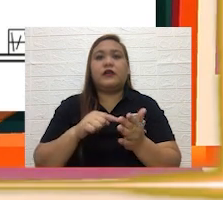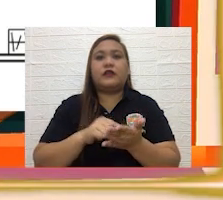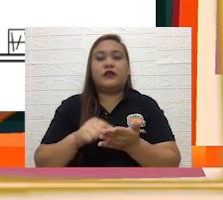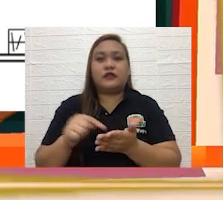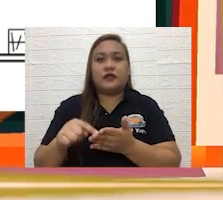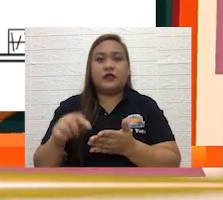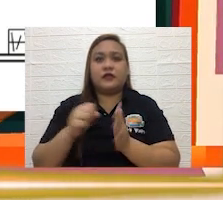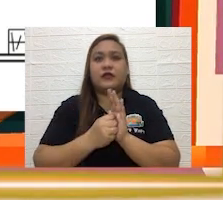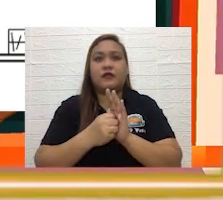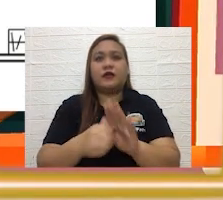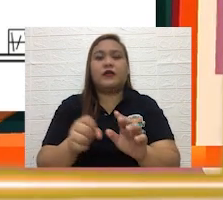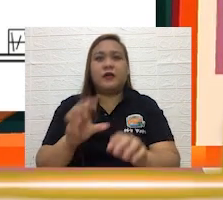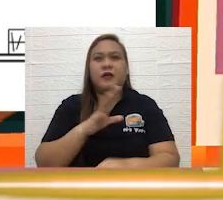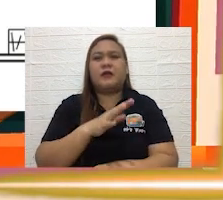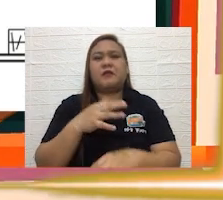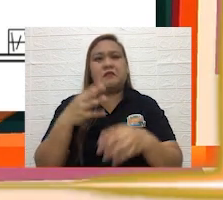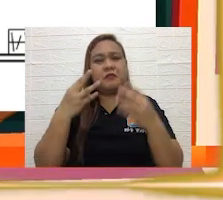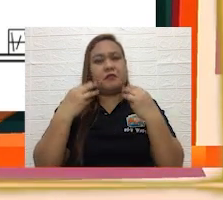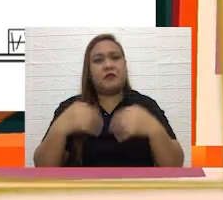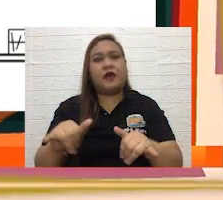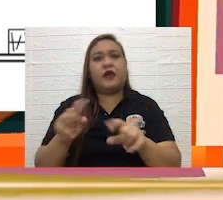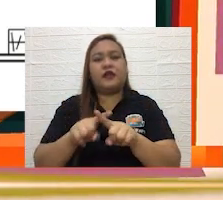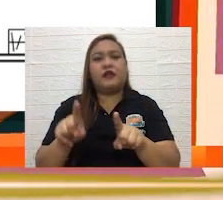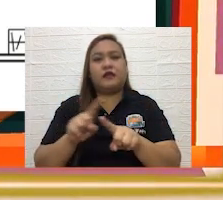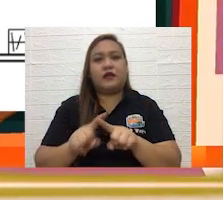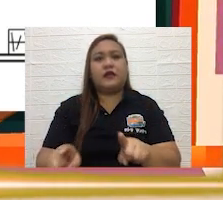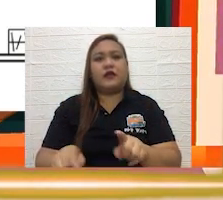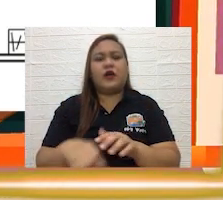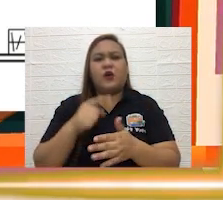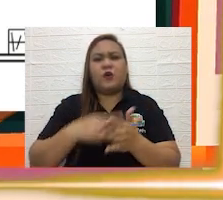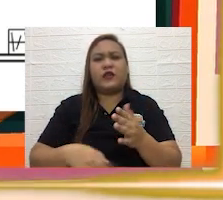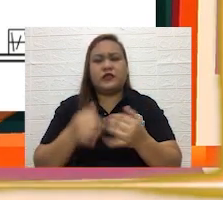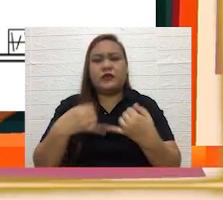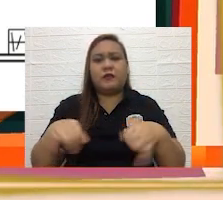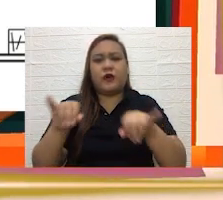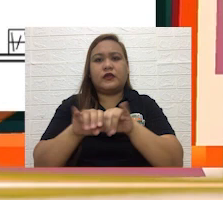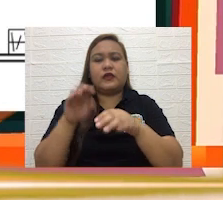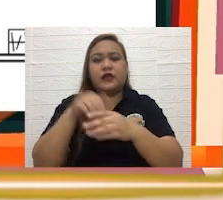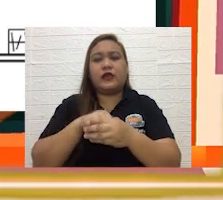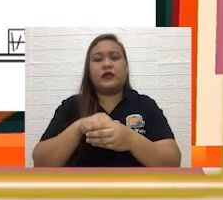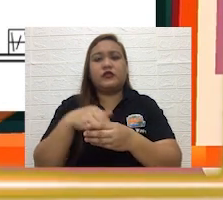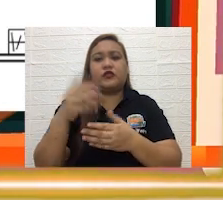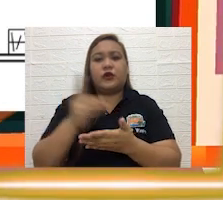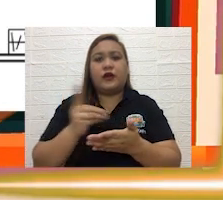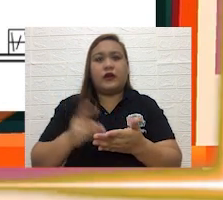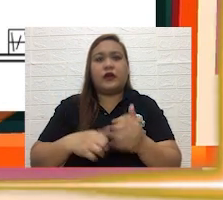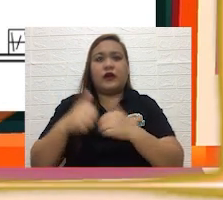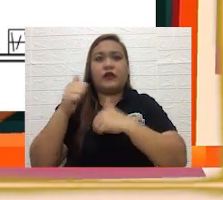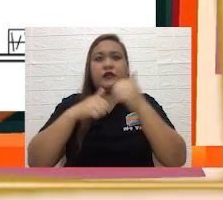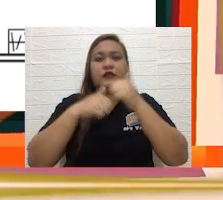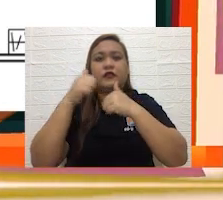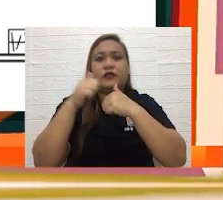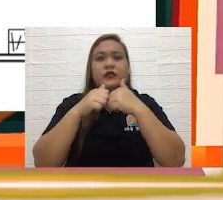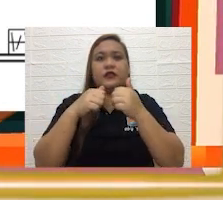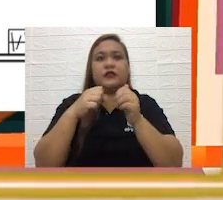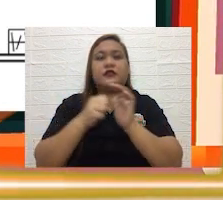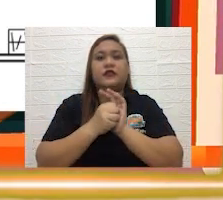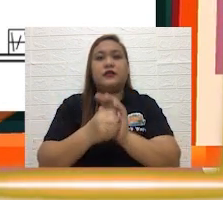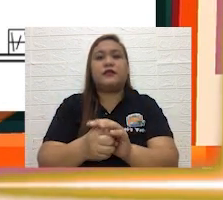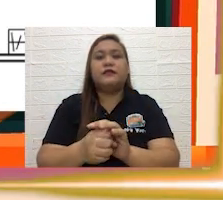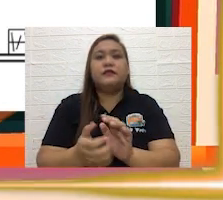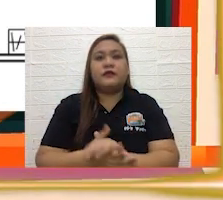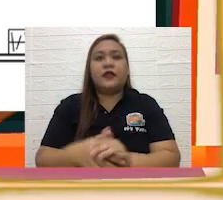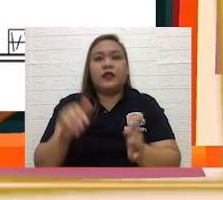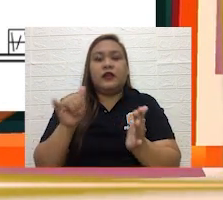symbols may vary, but what is important when drawing architectural symbols is that they are in scale size, and that